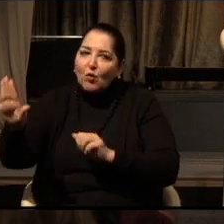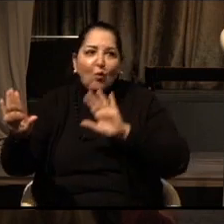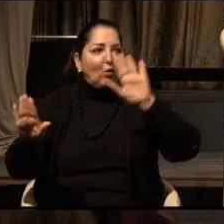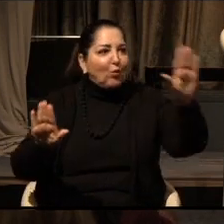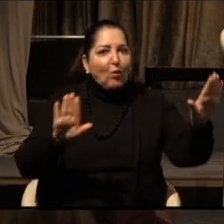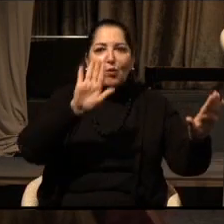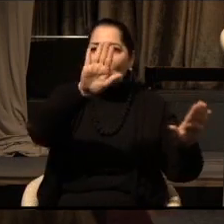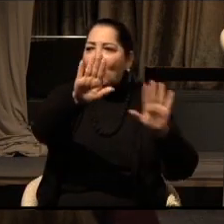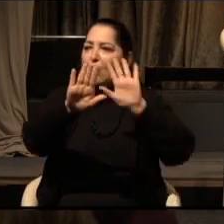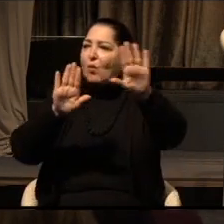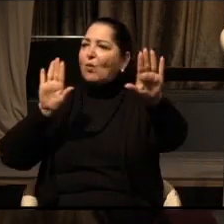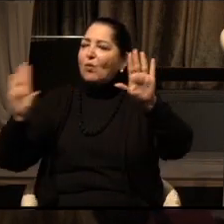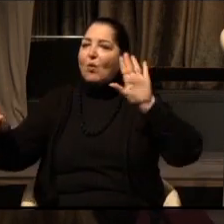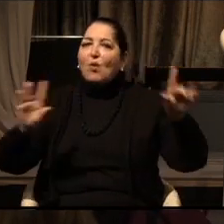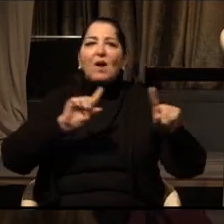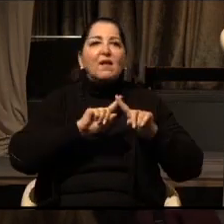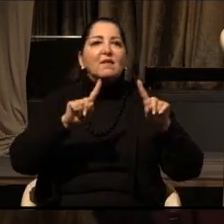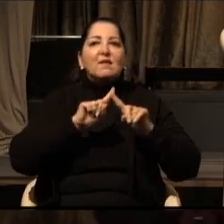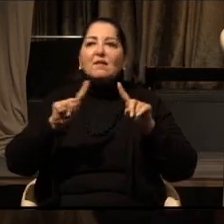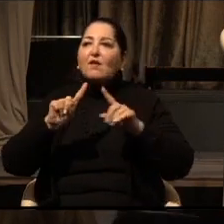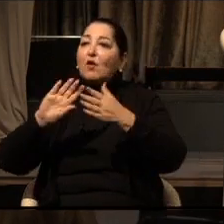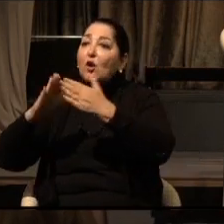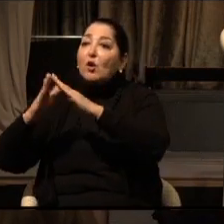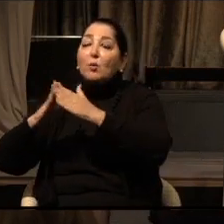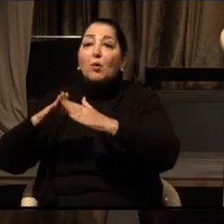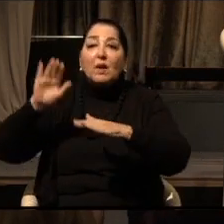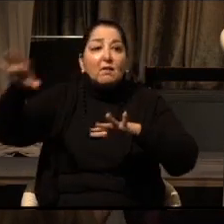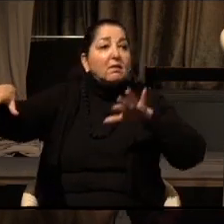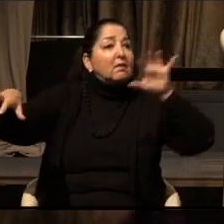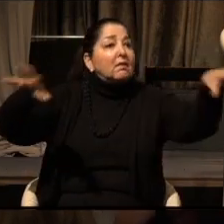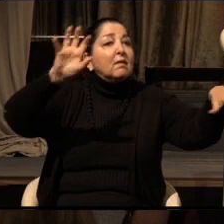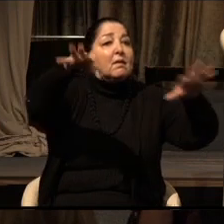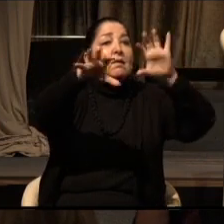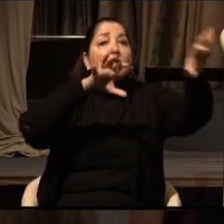we are agreeing to do inside of our community.